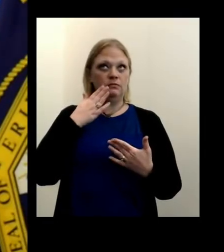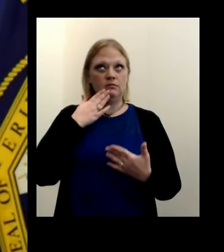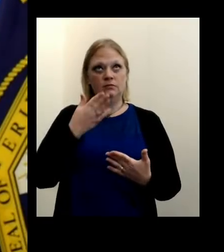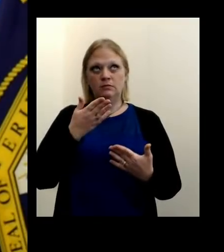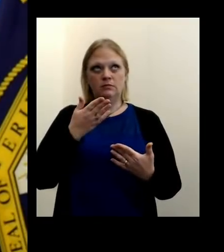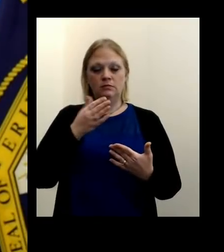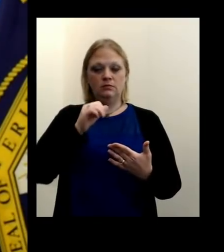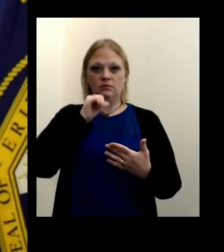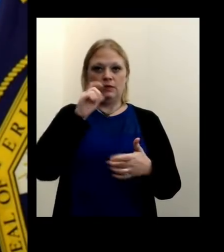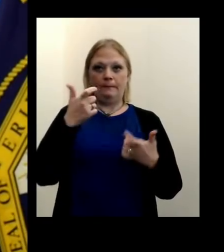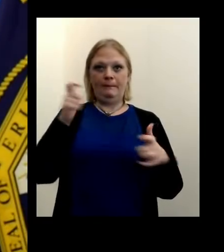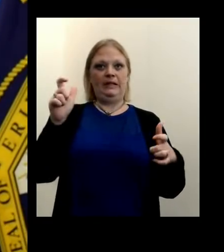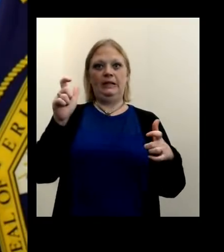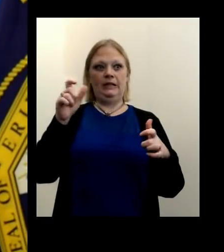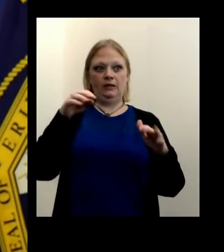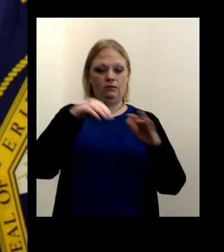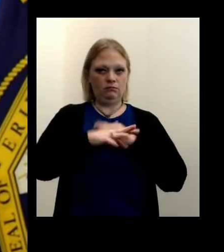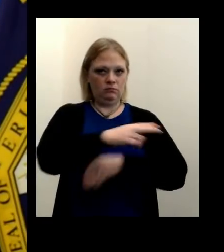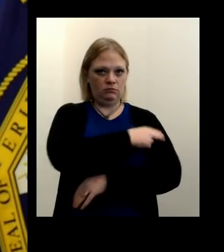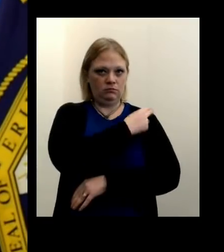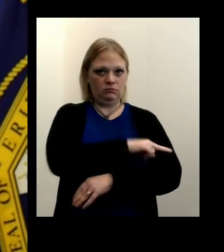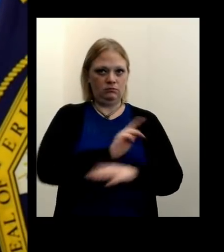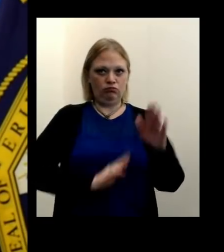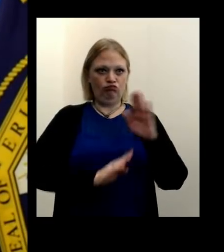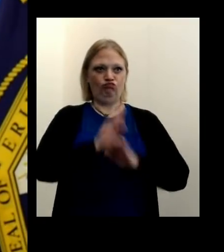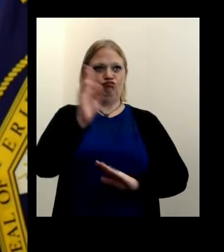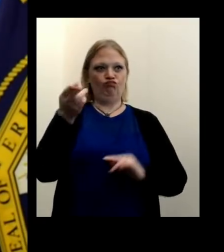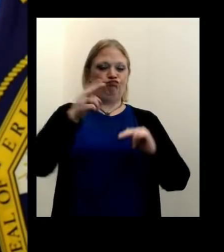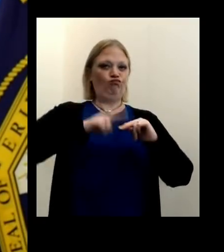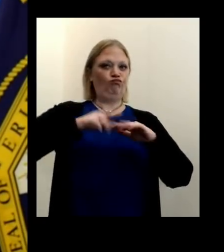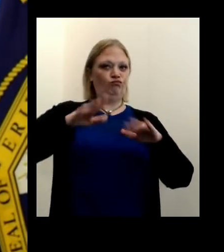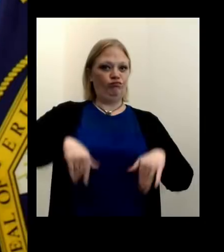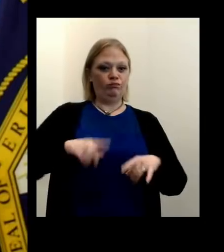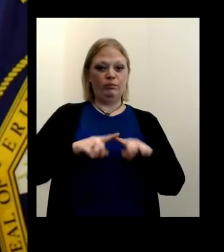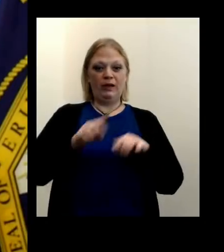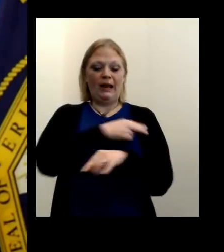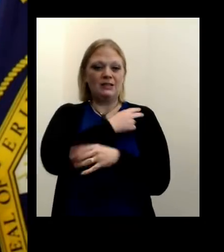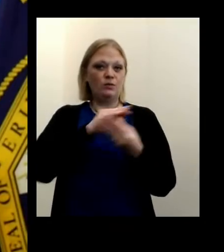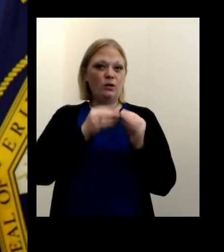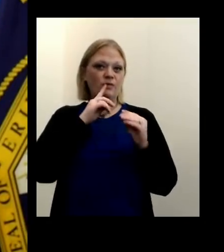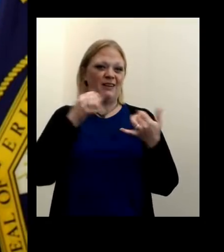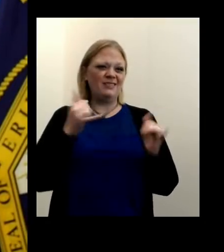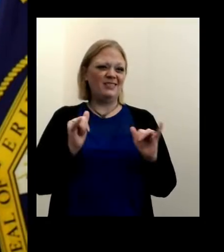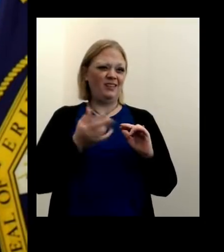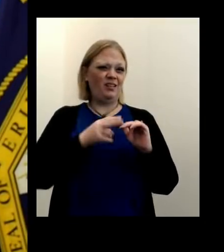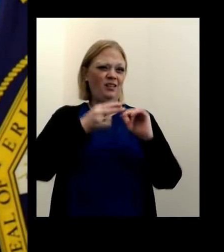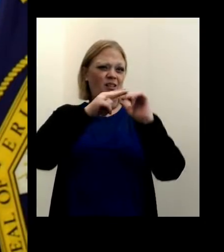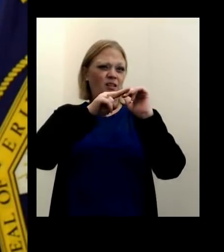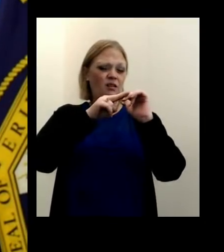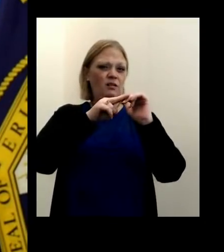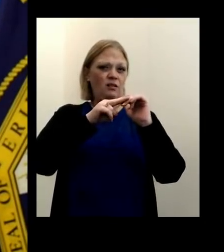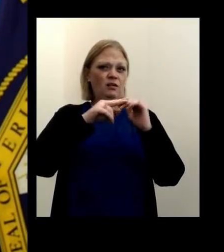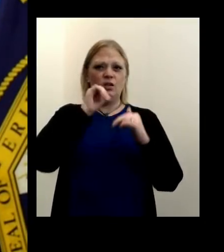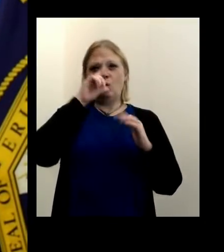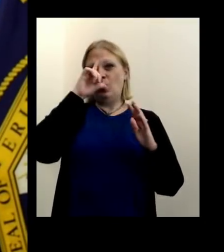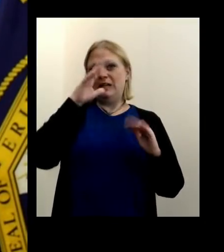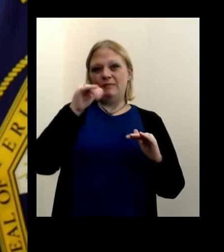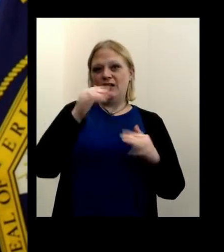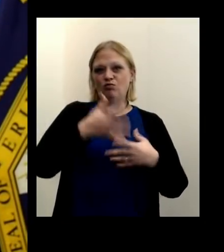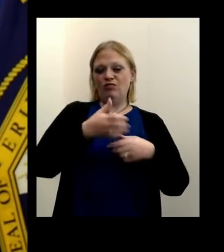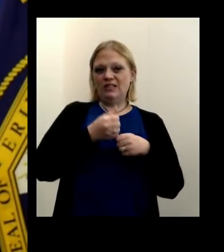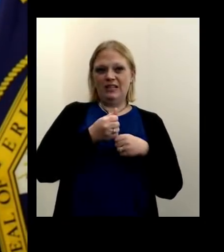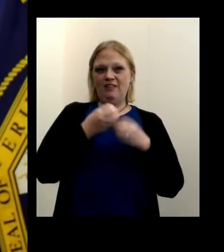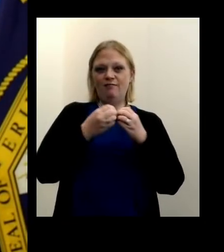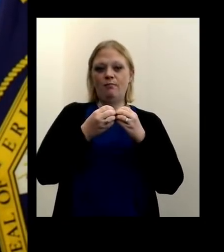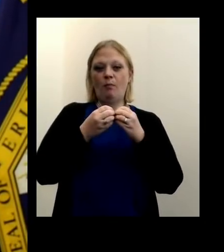big hospitalization spike yet, even though the hospitalizations are still going up to a degree. We don't expect to receive the